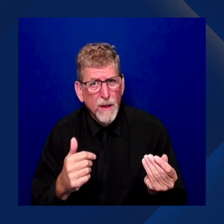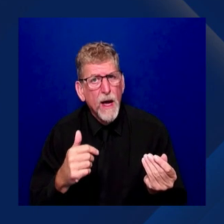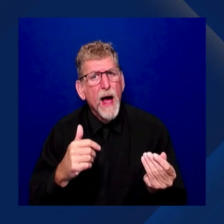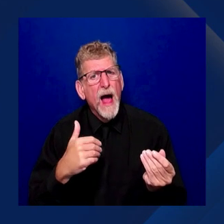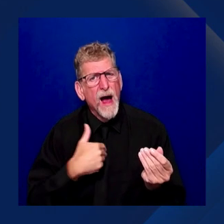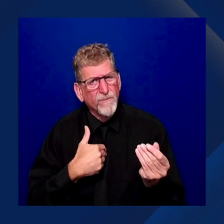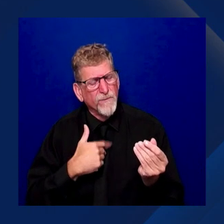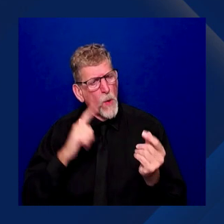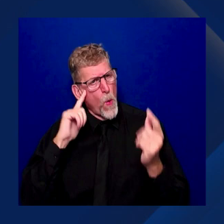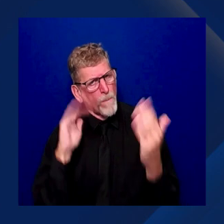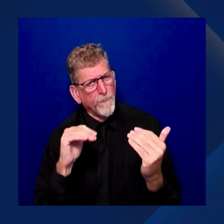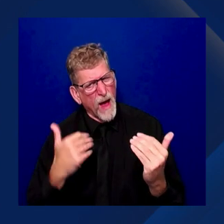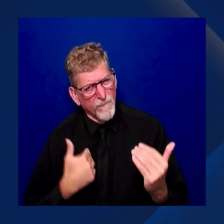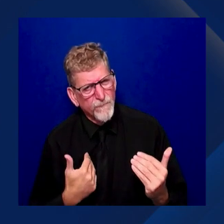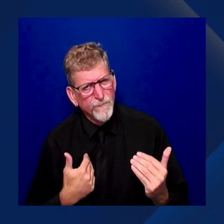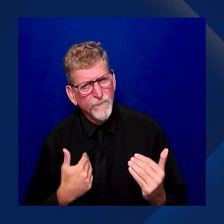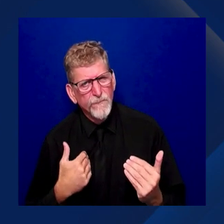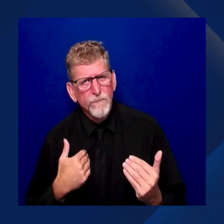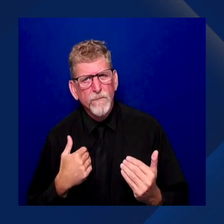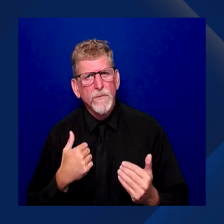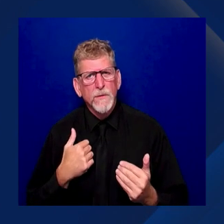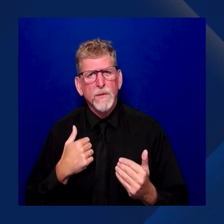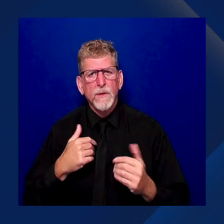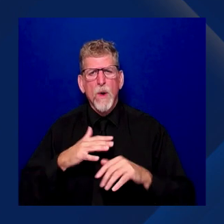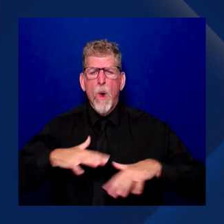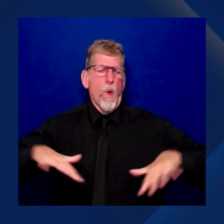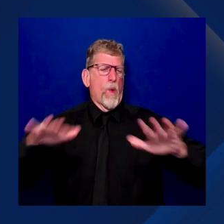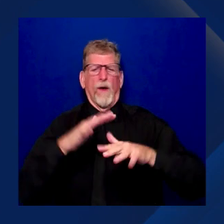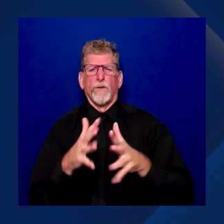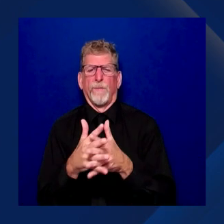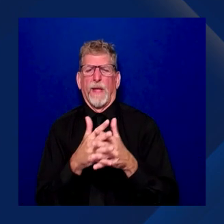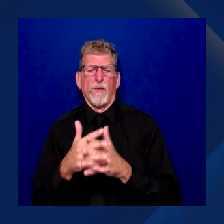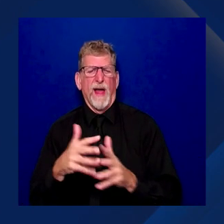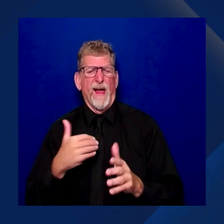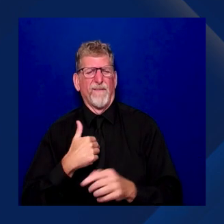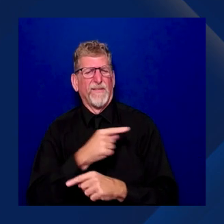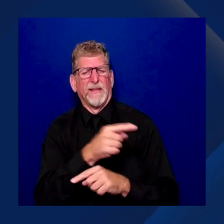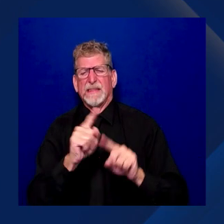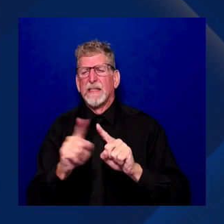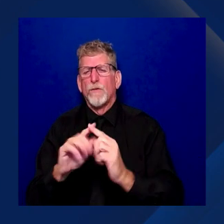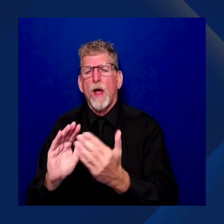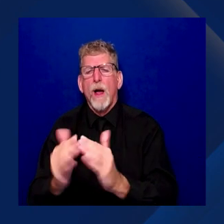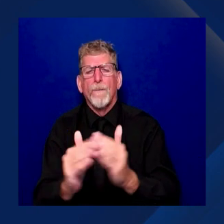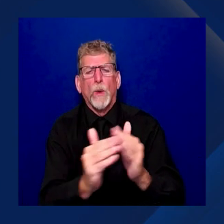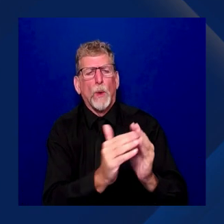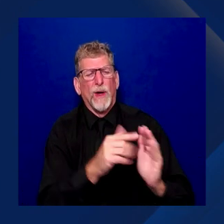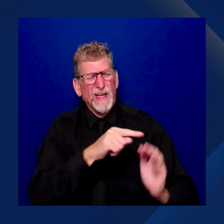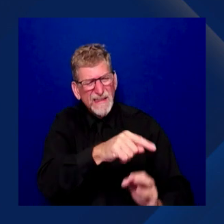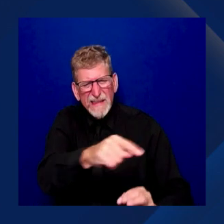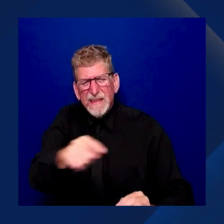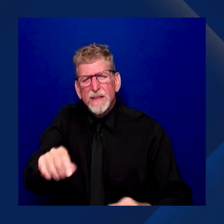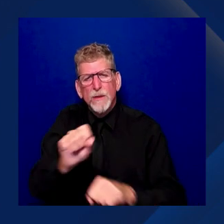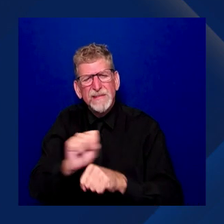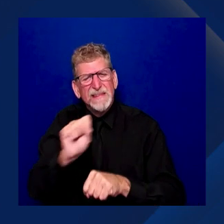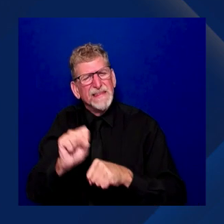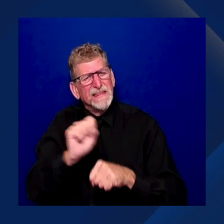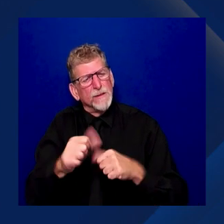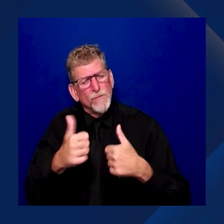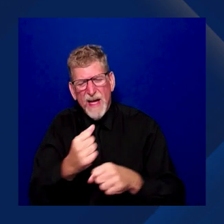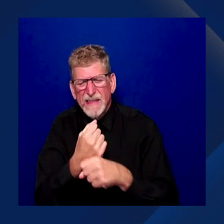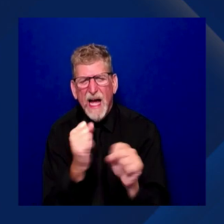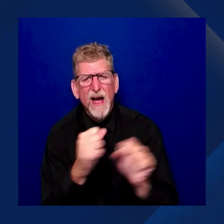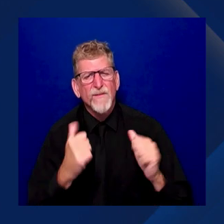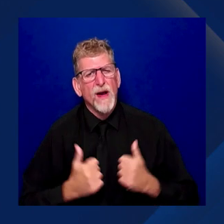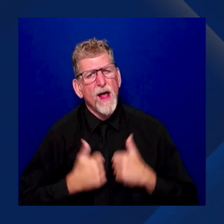leaders and organizations working to save lives and advance true birth equity for every family. One